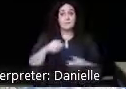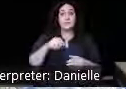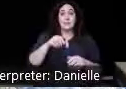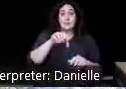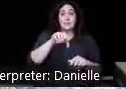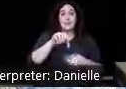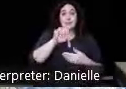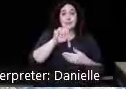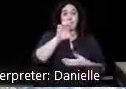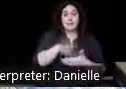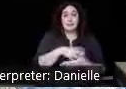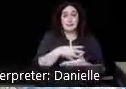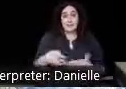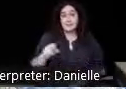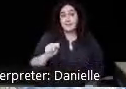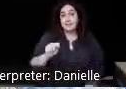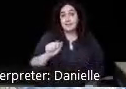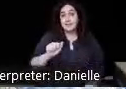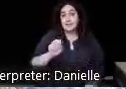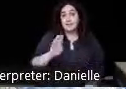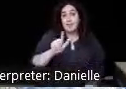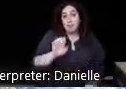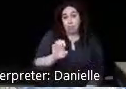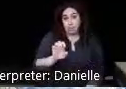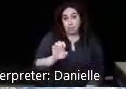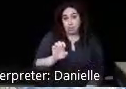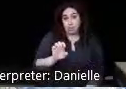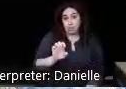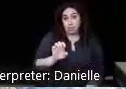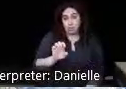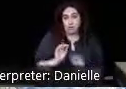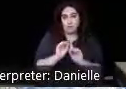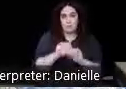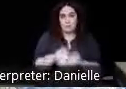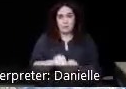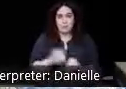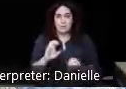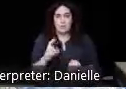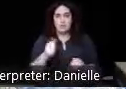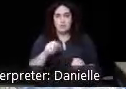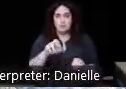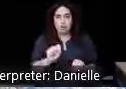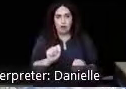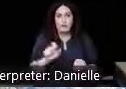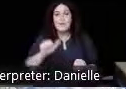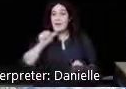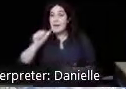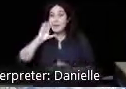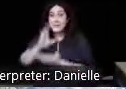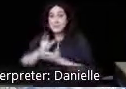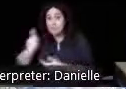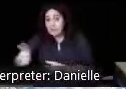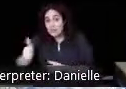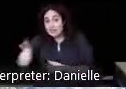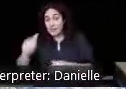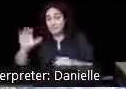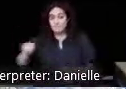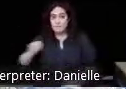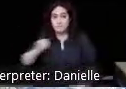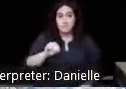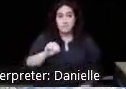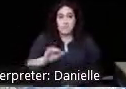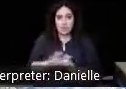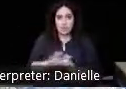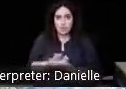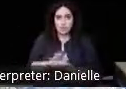chart. Rather than embedding an image of a chart, they used a table. And this can be an issue because, for